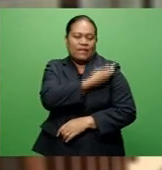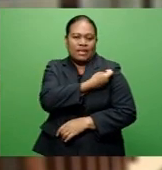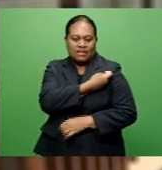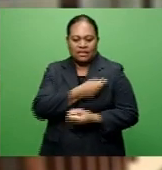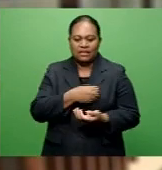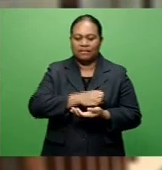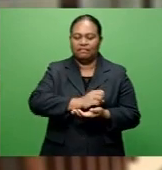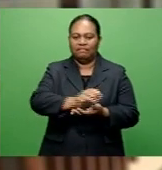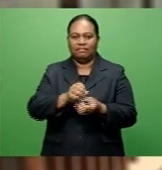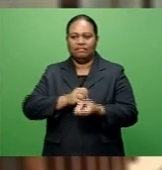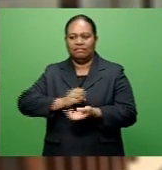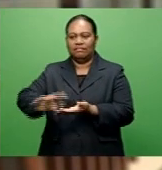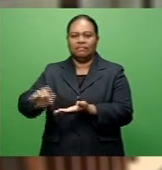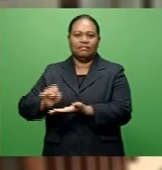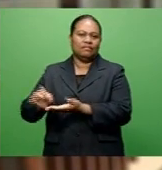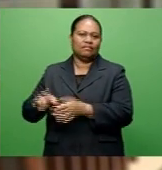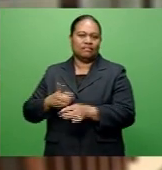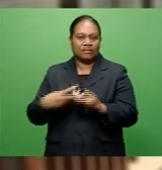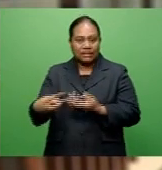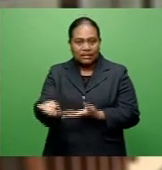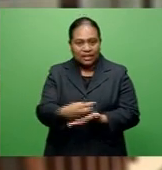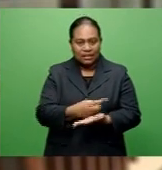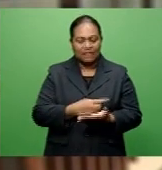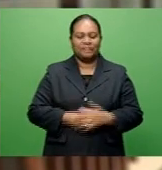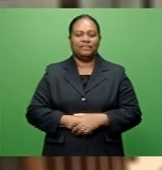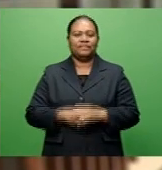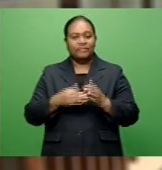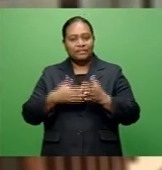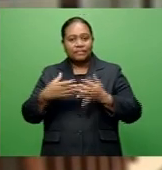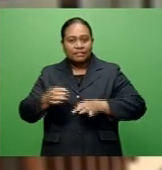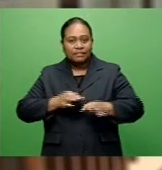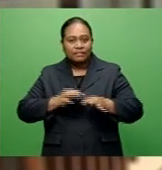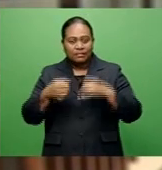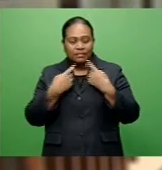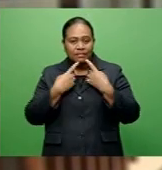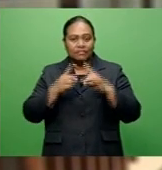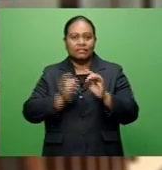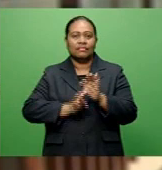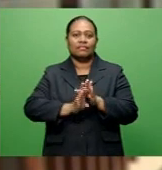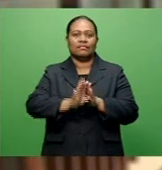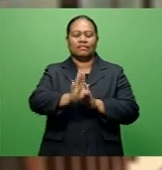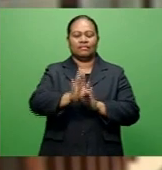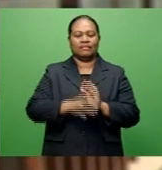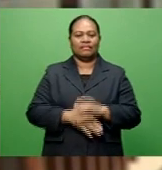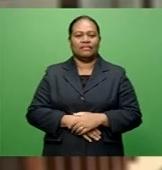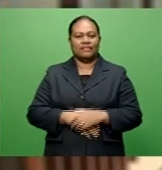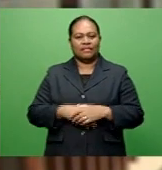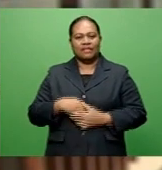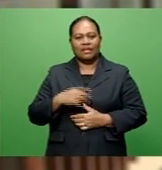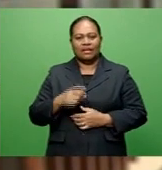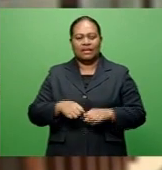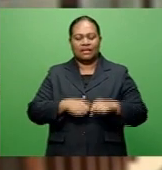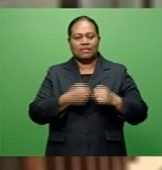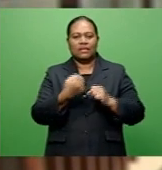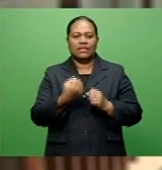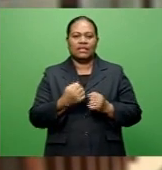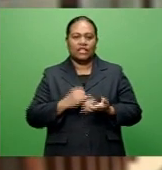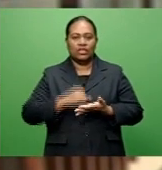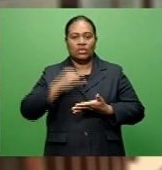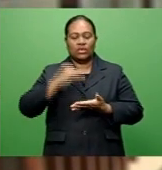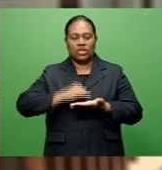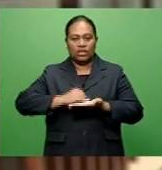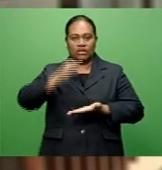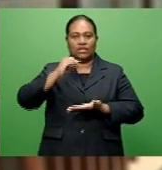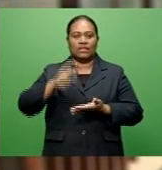improving economic data. Tomorrow, the Bank of England will announce its interest rate decision. Although traders are not expecting any change,